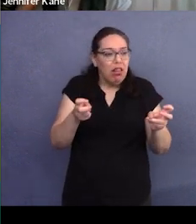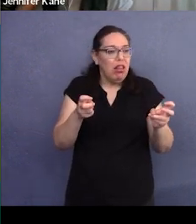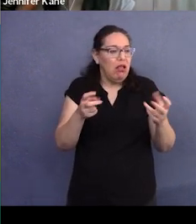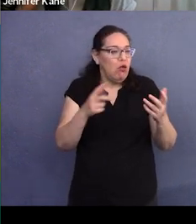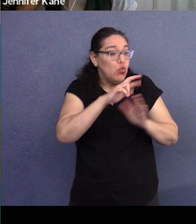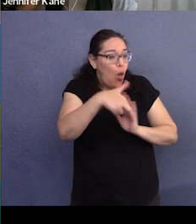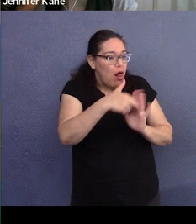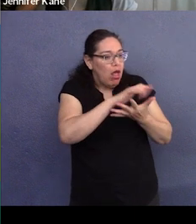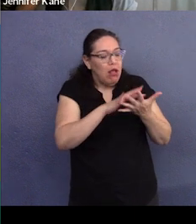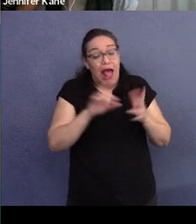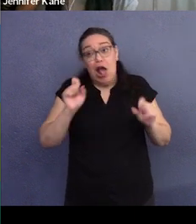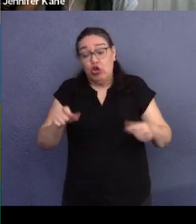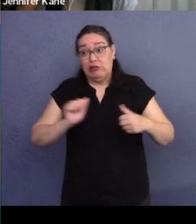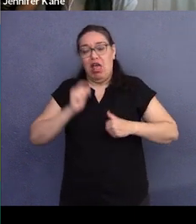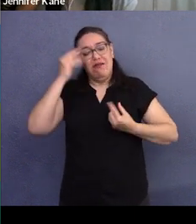but